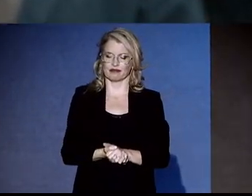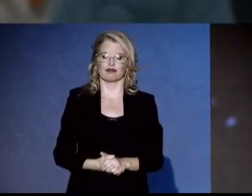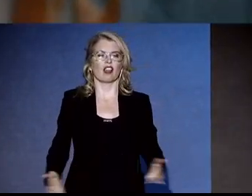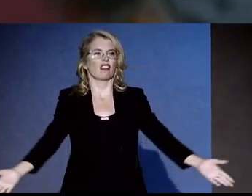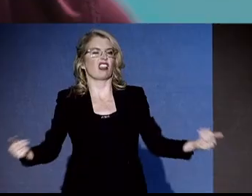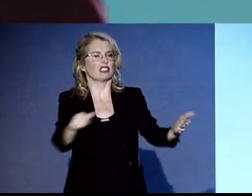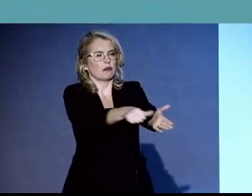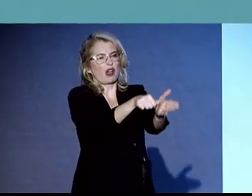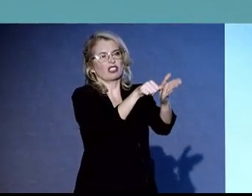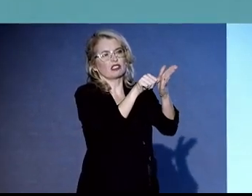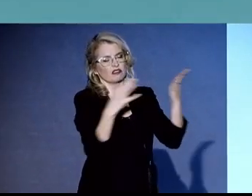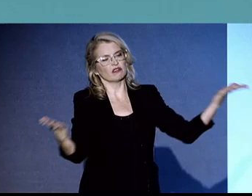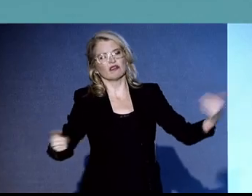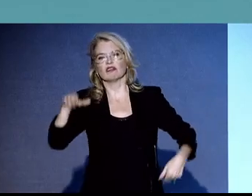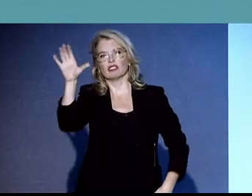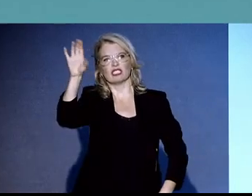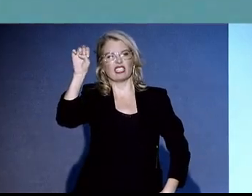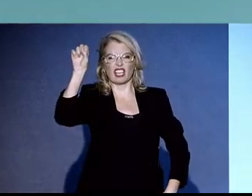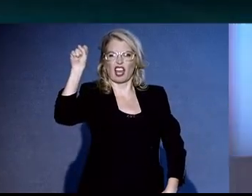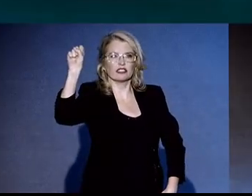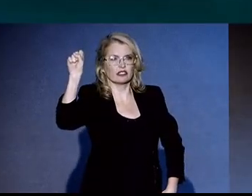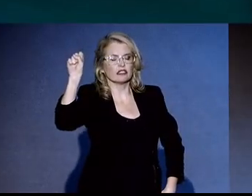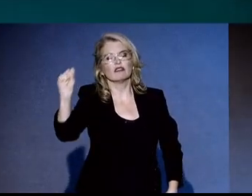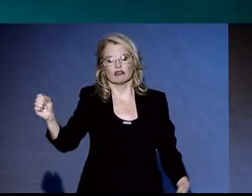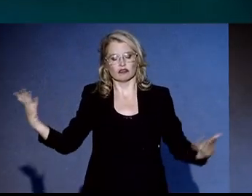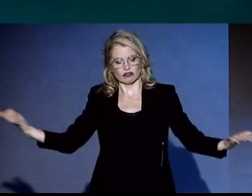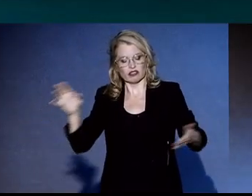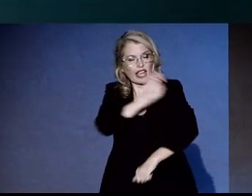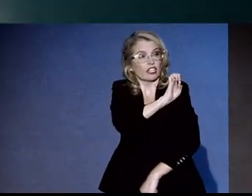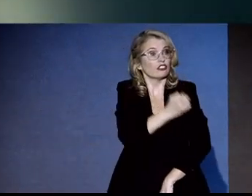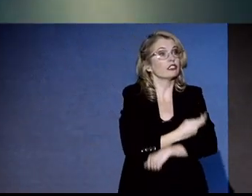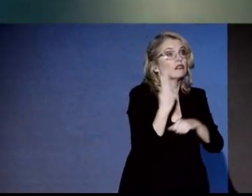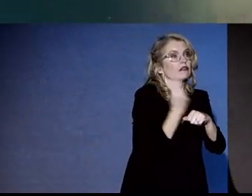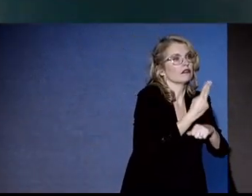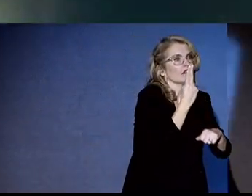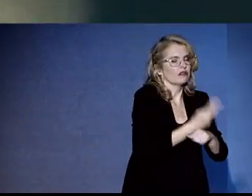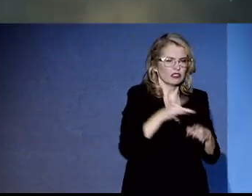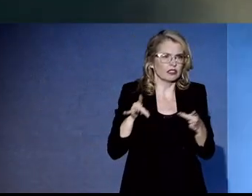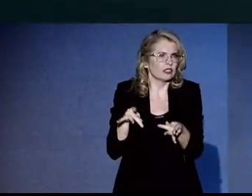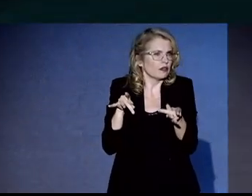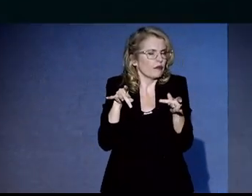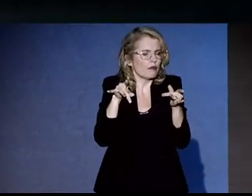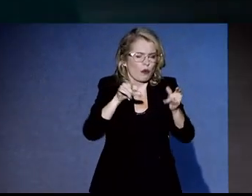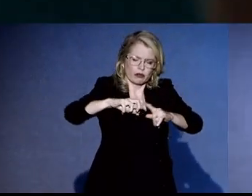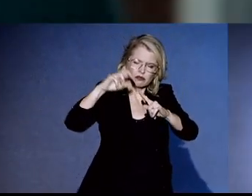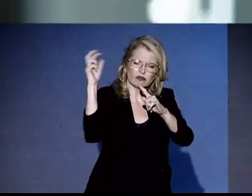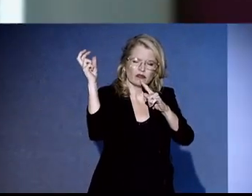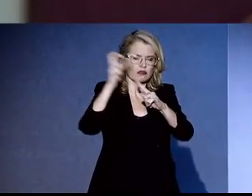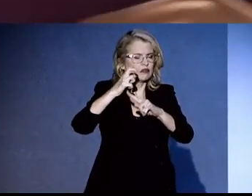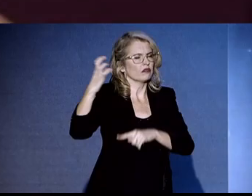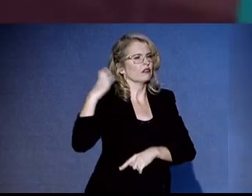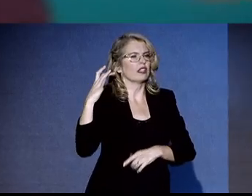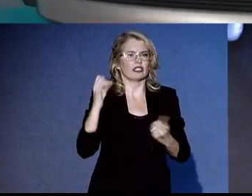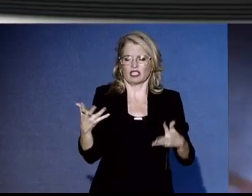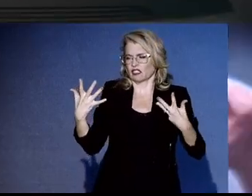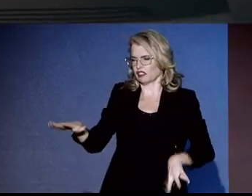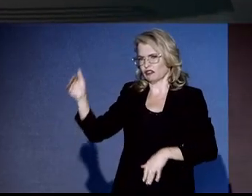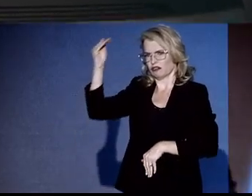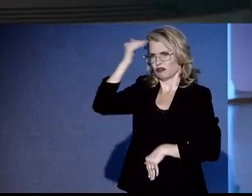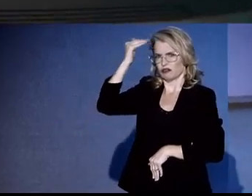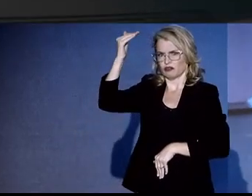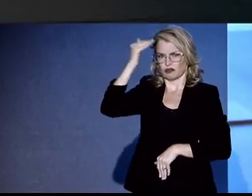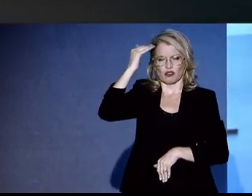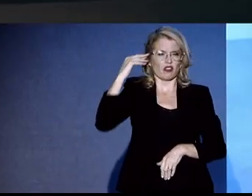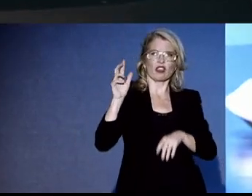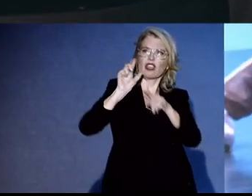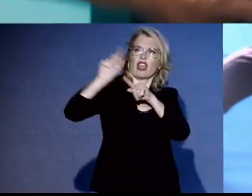Let's impress. CES. Use energy efficiently. Yes, we load. Hit